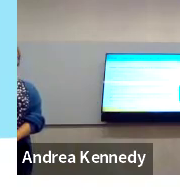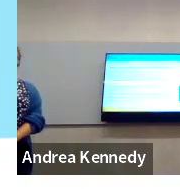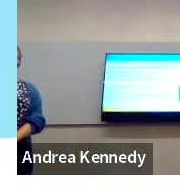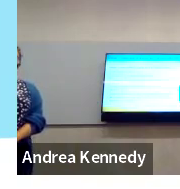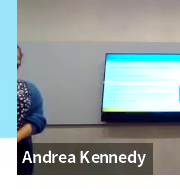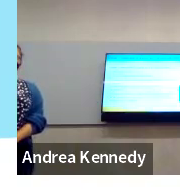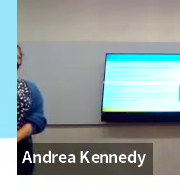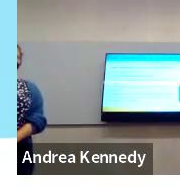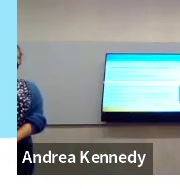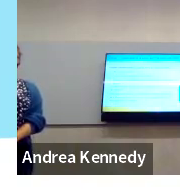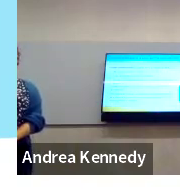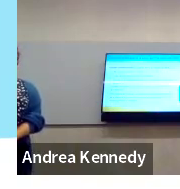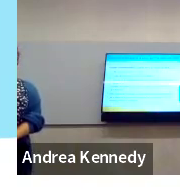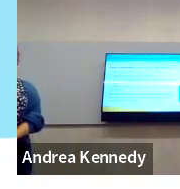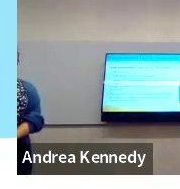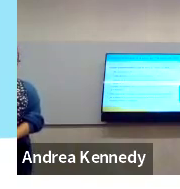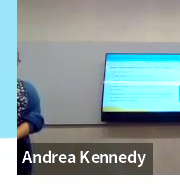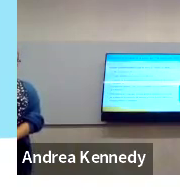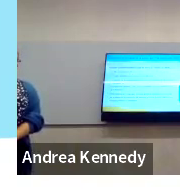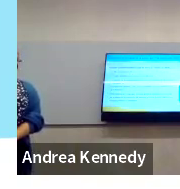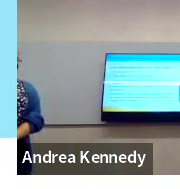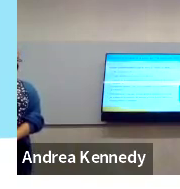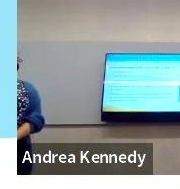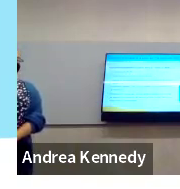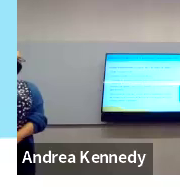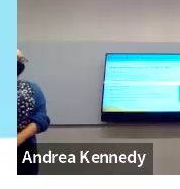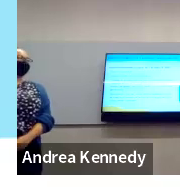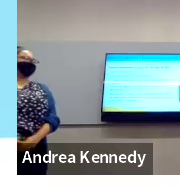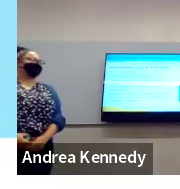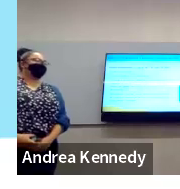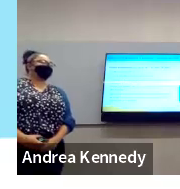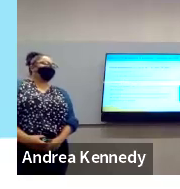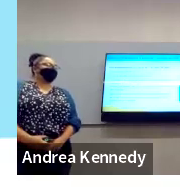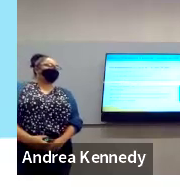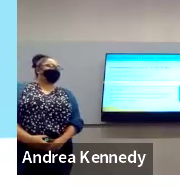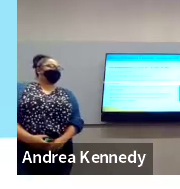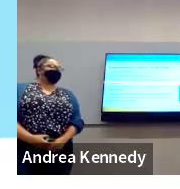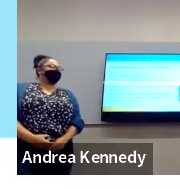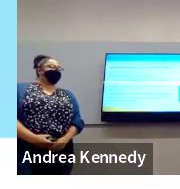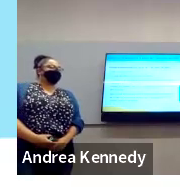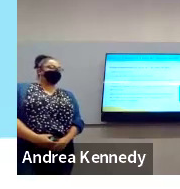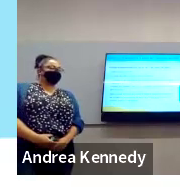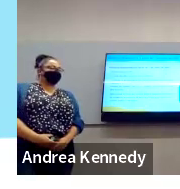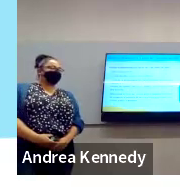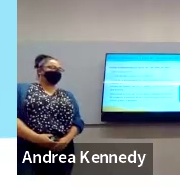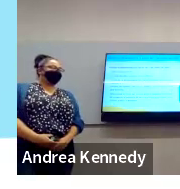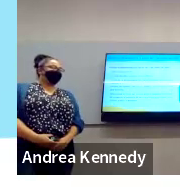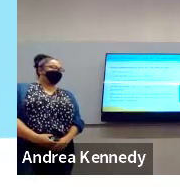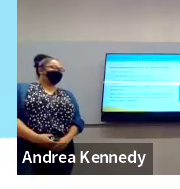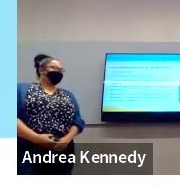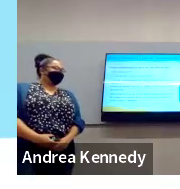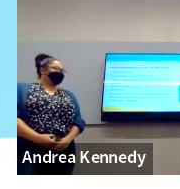los servicios públicos. El contrato de arrendamiento debe indicar la cantidad que van a pagar de renta